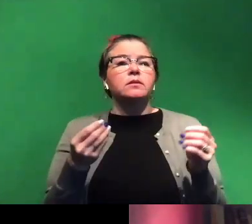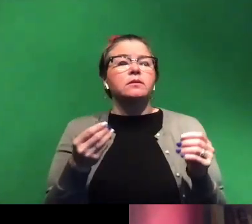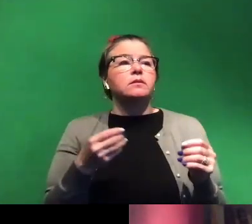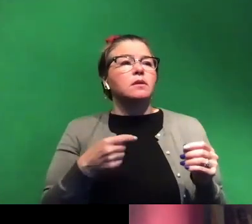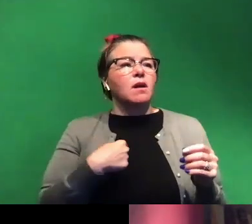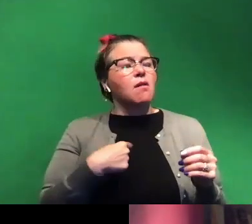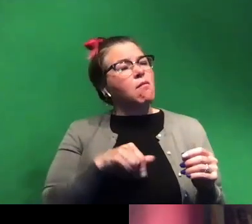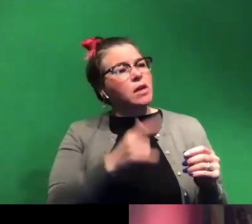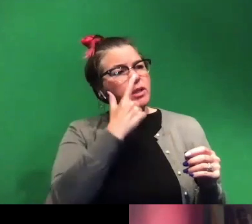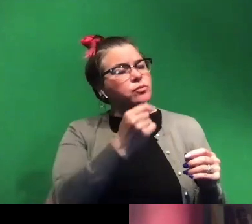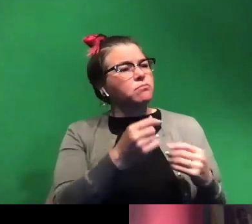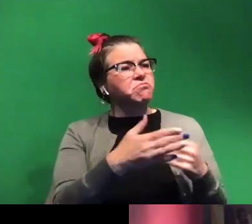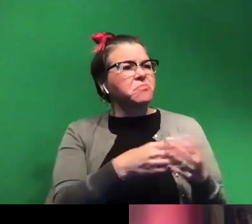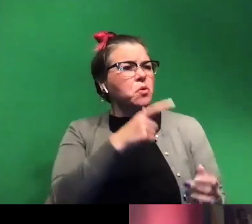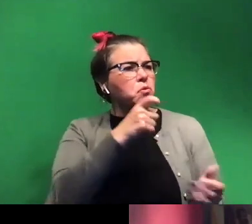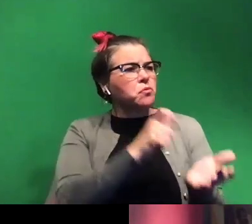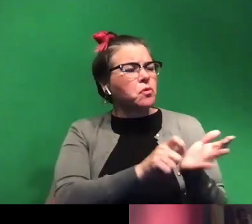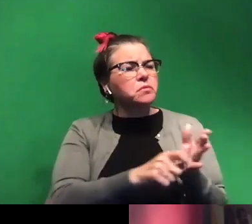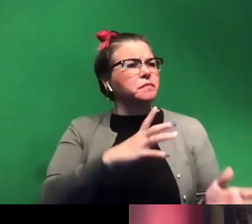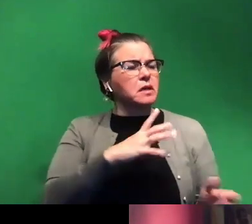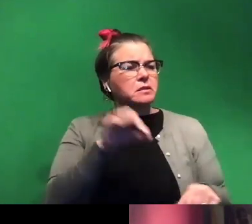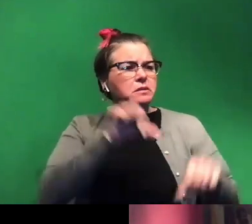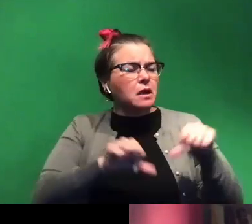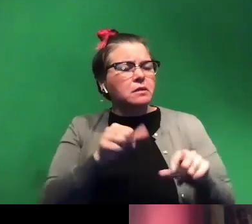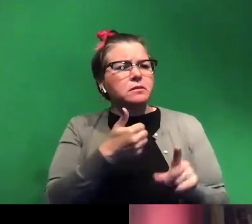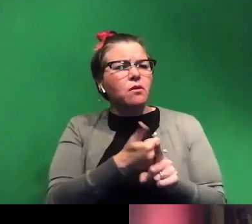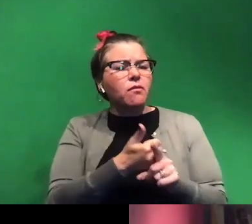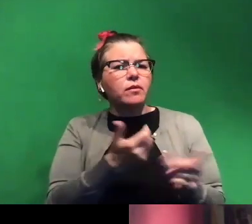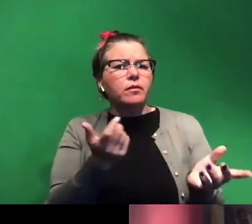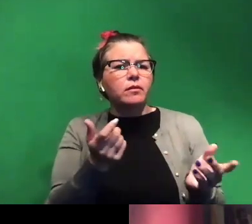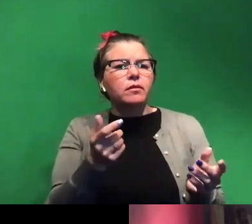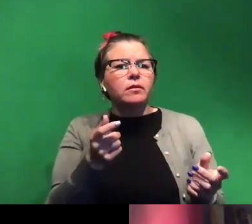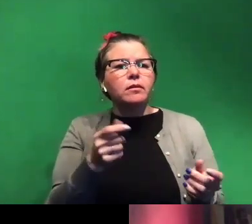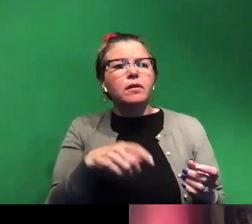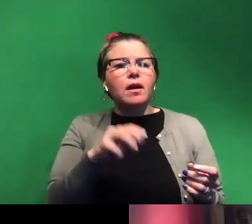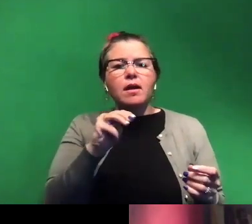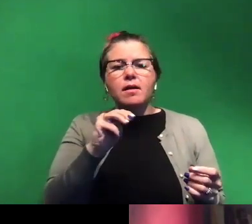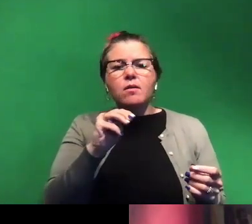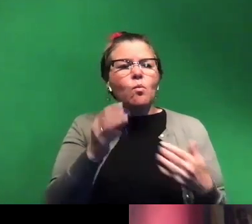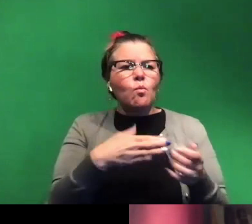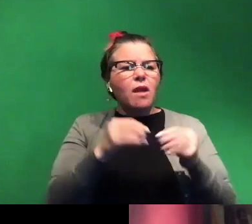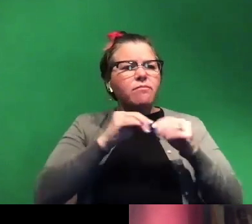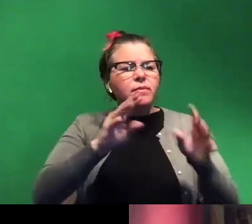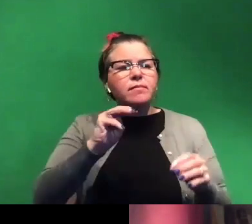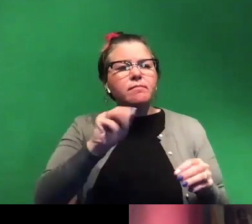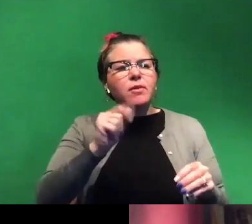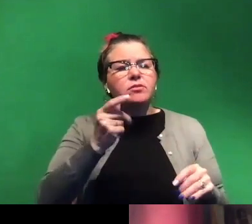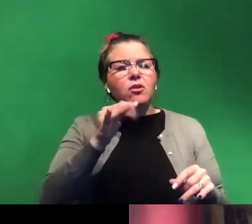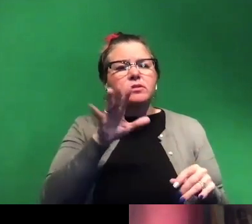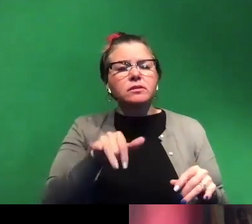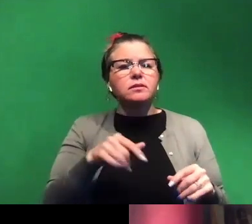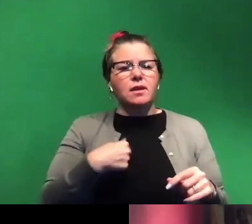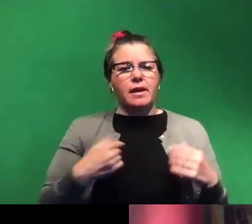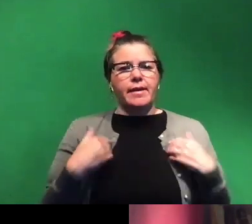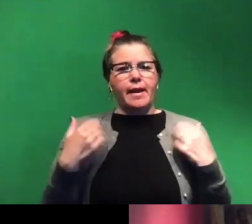me, and whoever did them, that's fine. You know, science is, like a meritocracy. It's like whatever gets out there. I was too young and